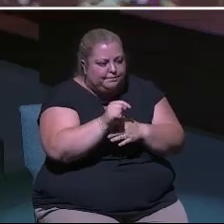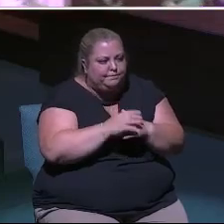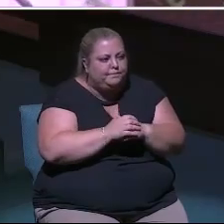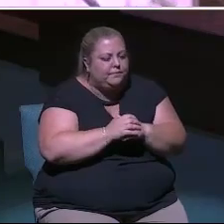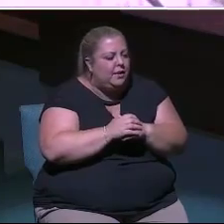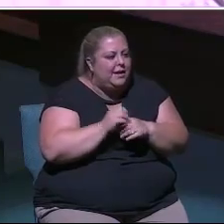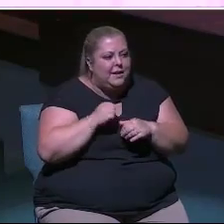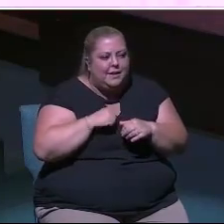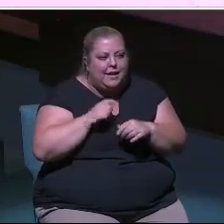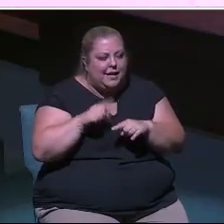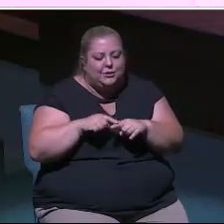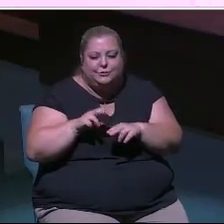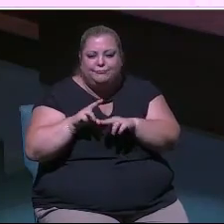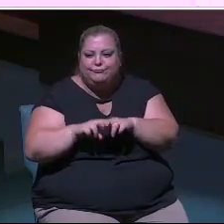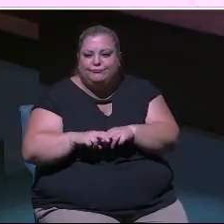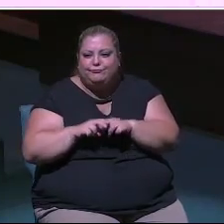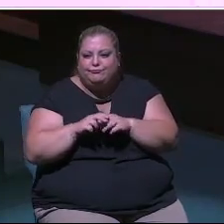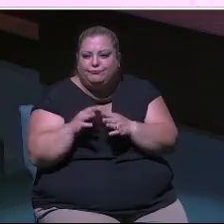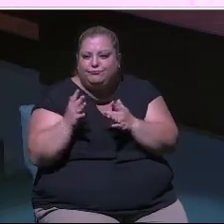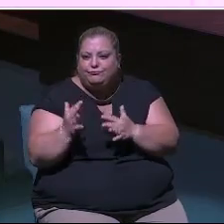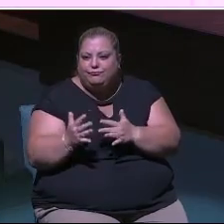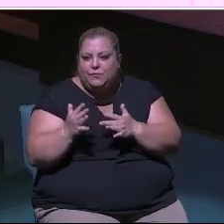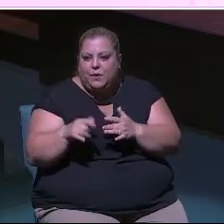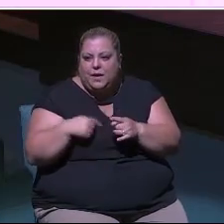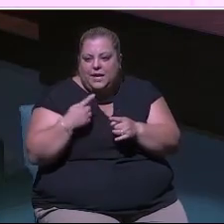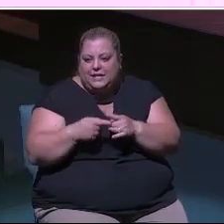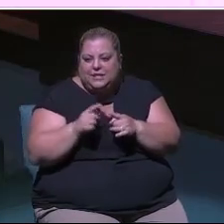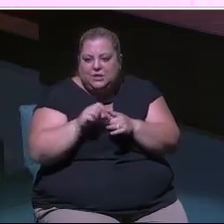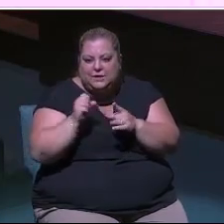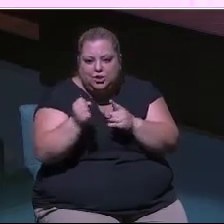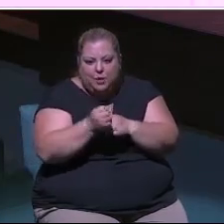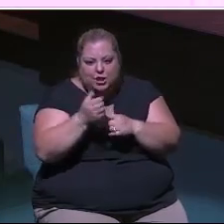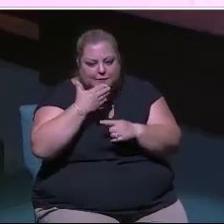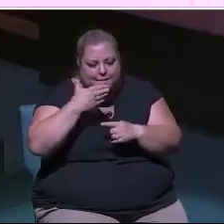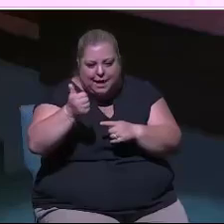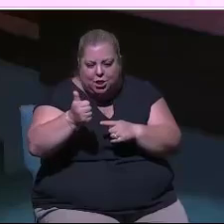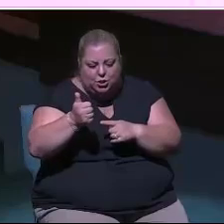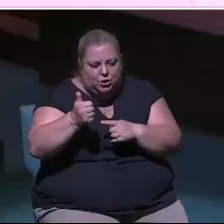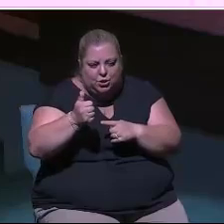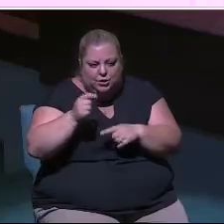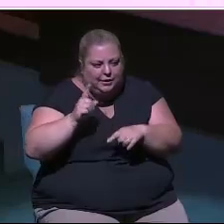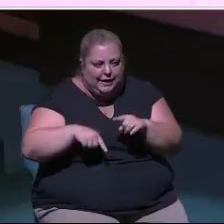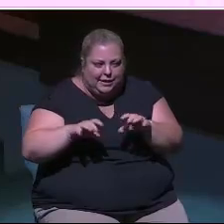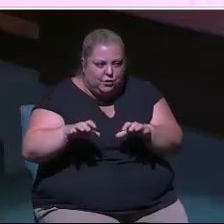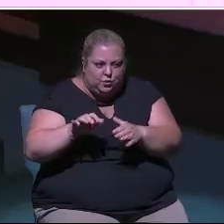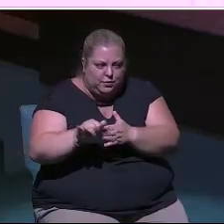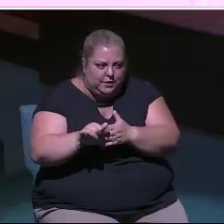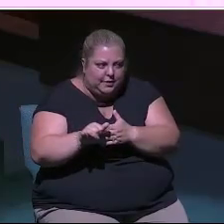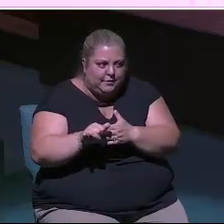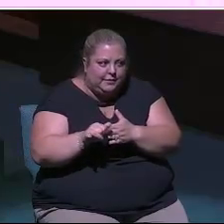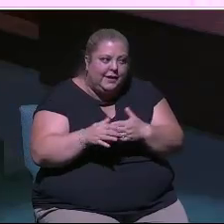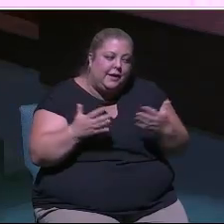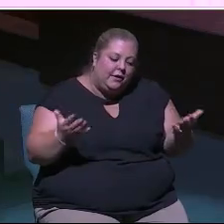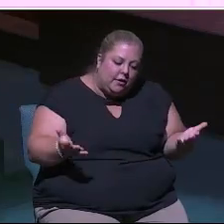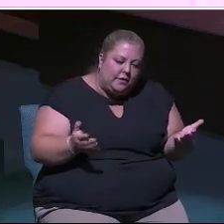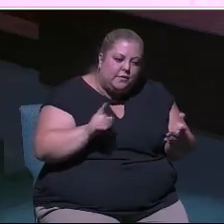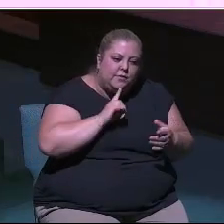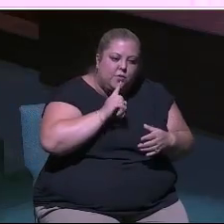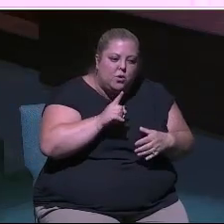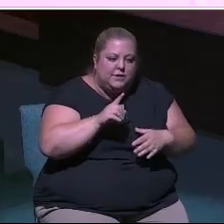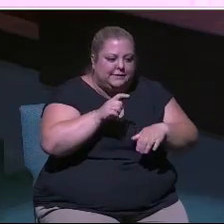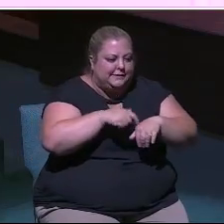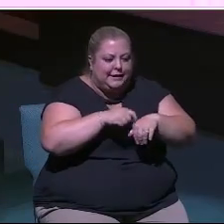sit by the wayside and say, well, I'm going to wait till circumstances are better. Now, again, there are times we don't walk into a fire and